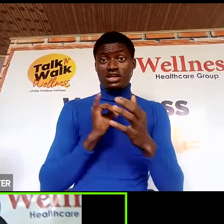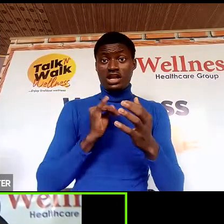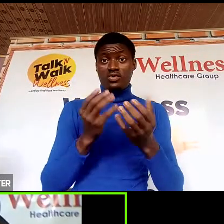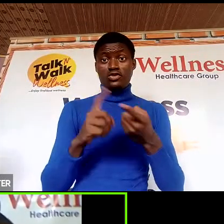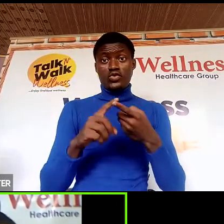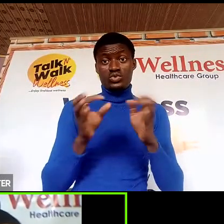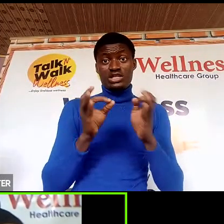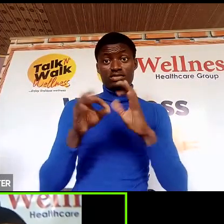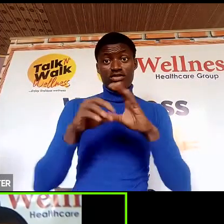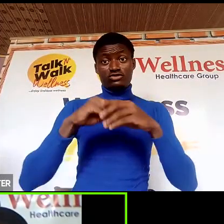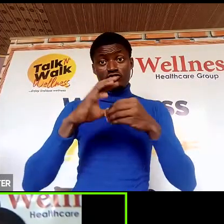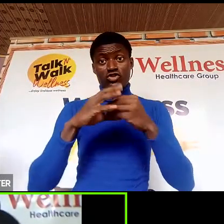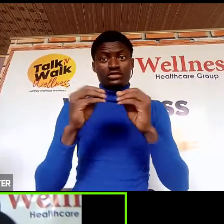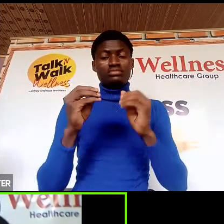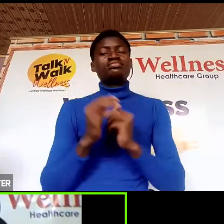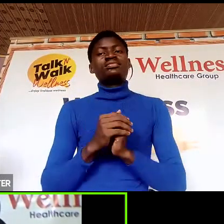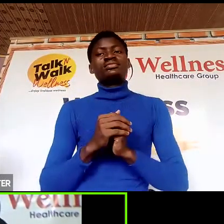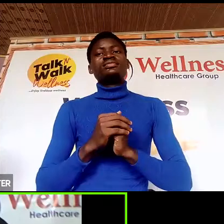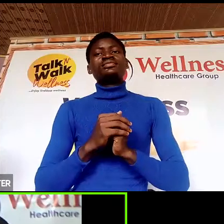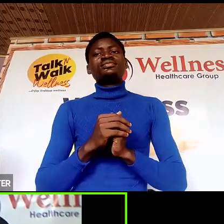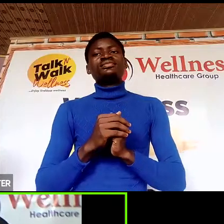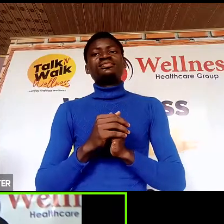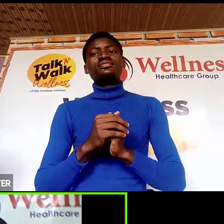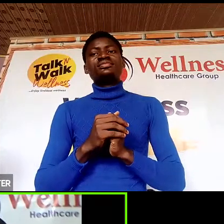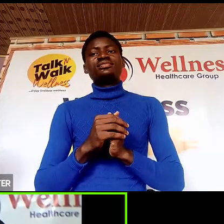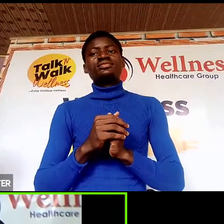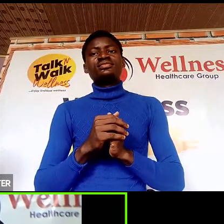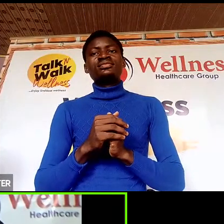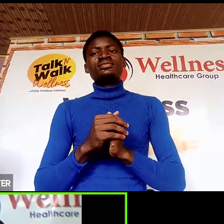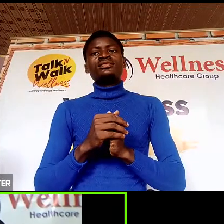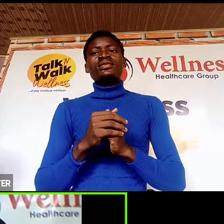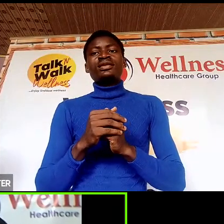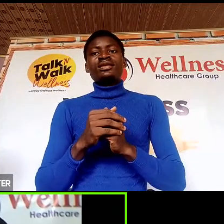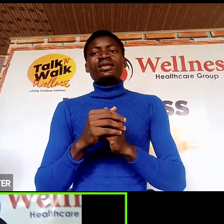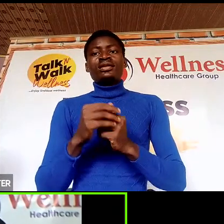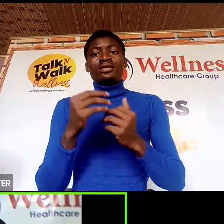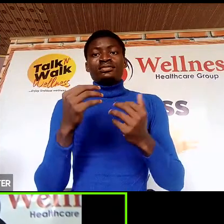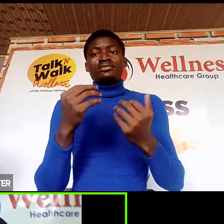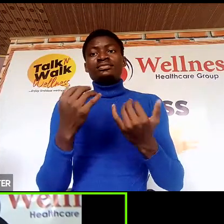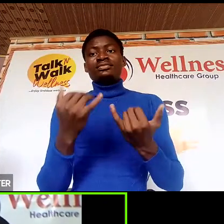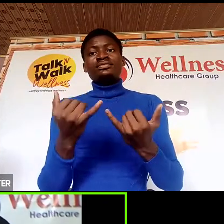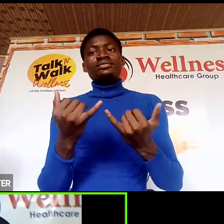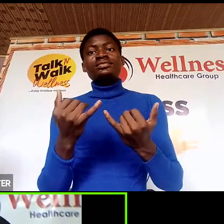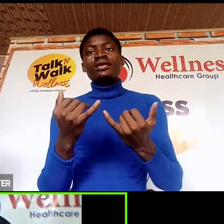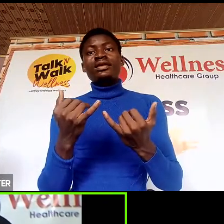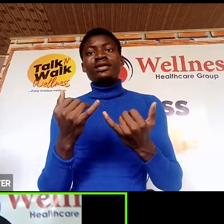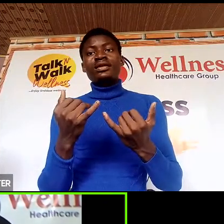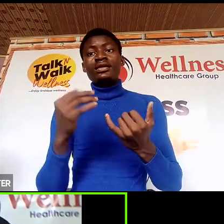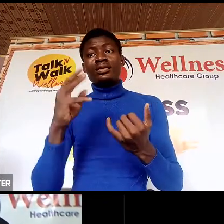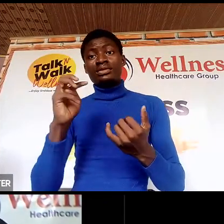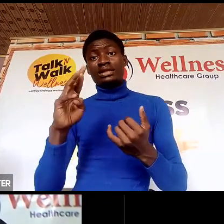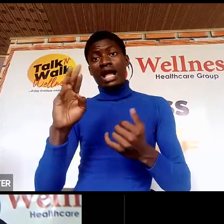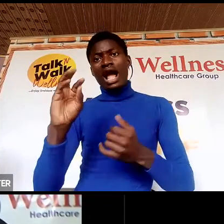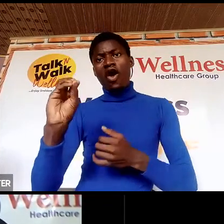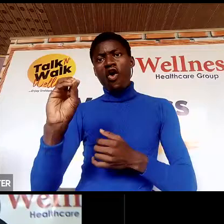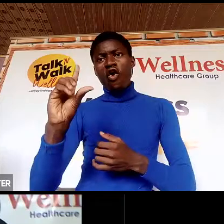Mr. Olumide. Mr. Olumide, are you still with us? Mr. Olumide. So why do people not think